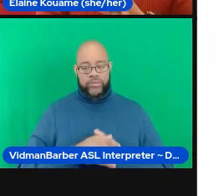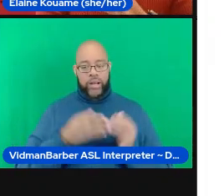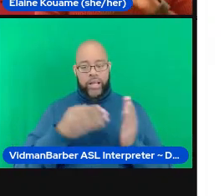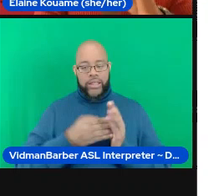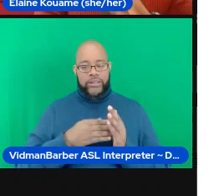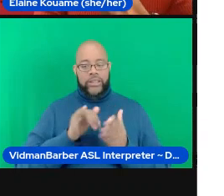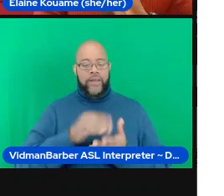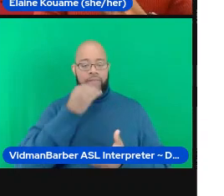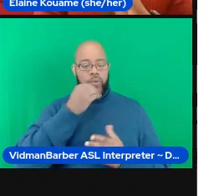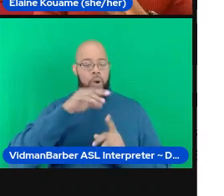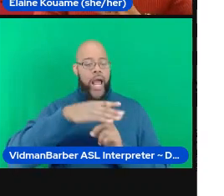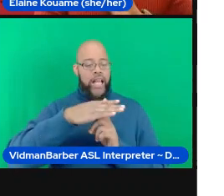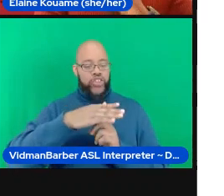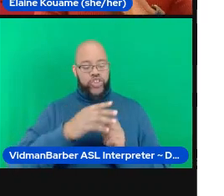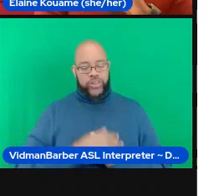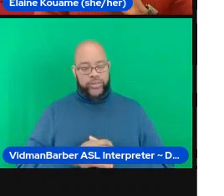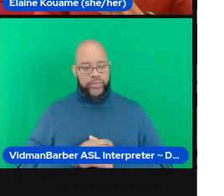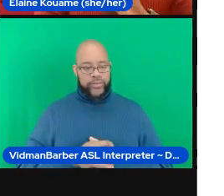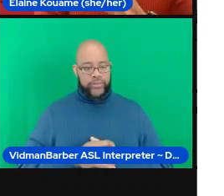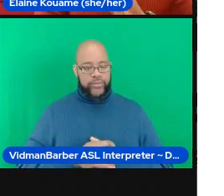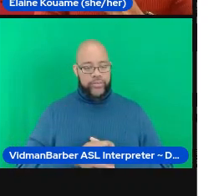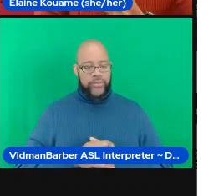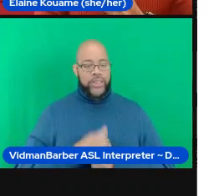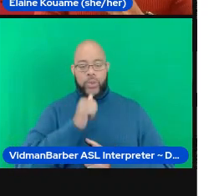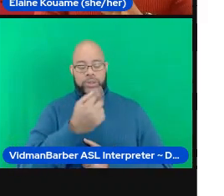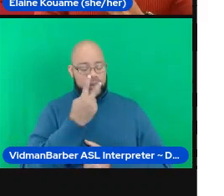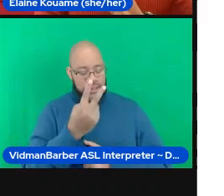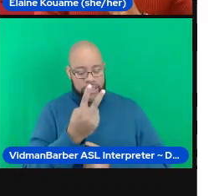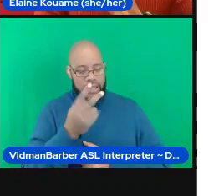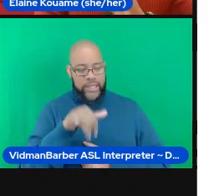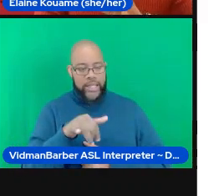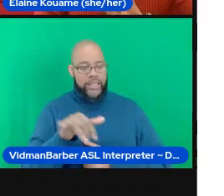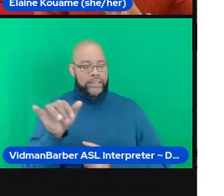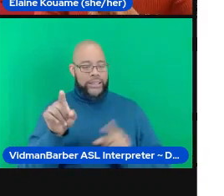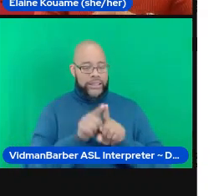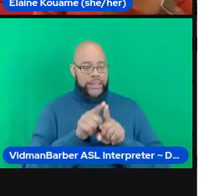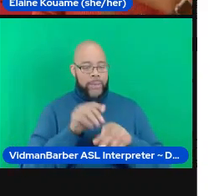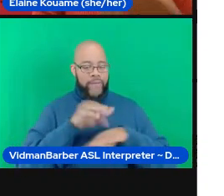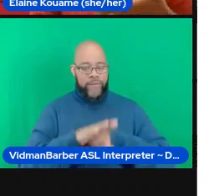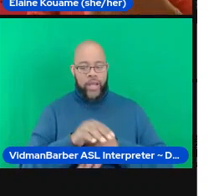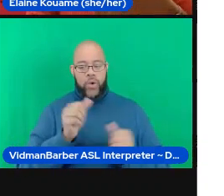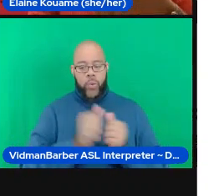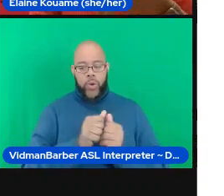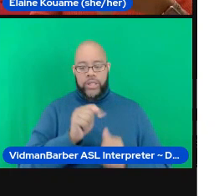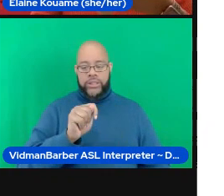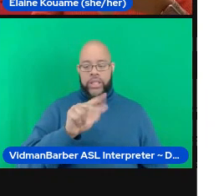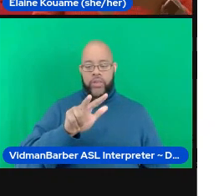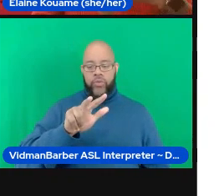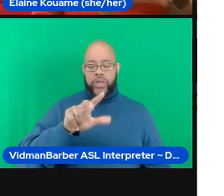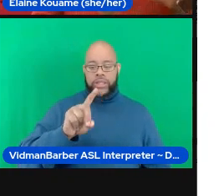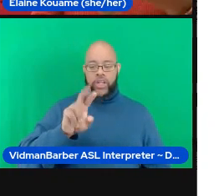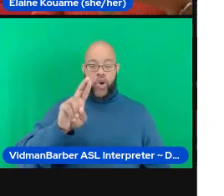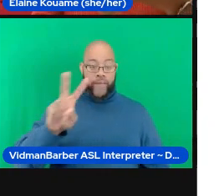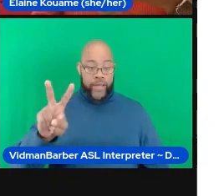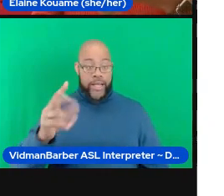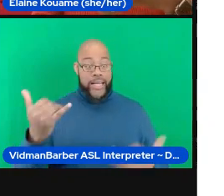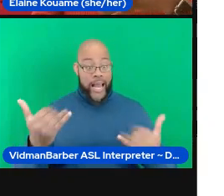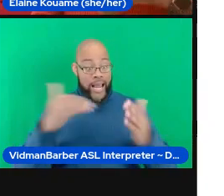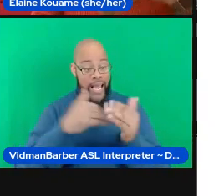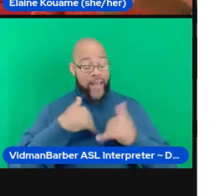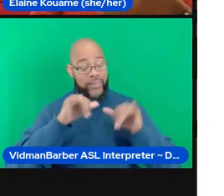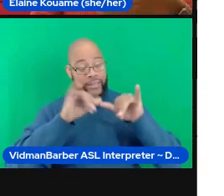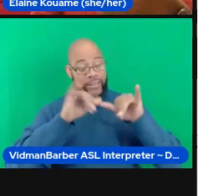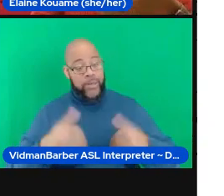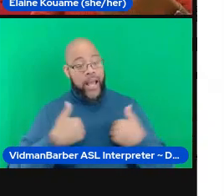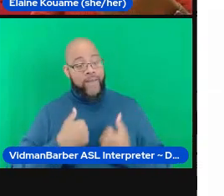dietary antigen, ovalbumin in this case, and you do not see the same effect with T3D-RV. So now we are in the game. We have a system where we